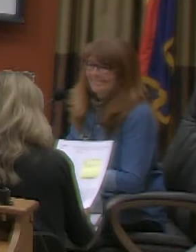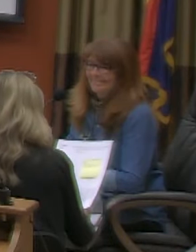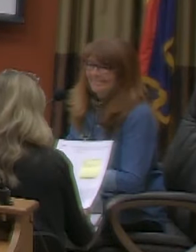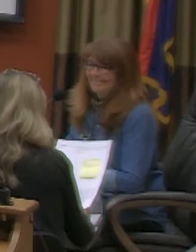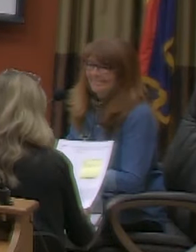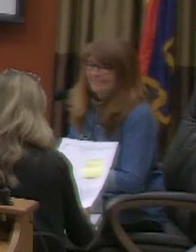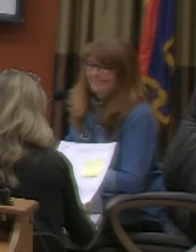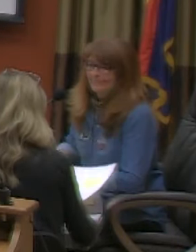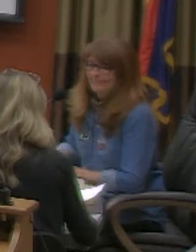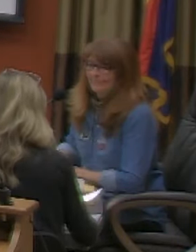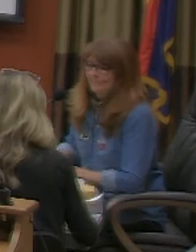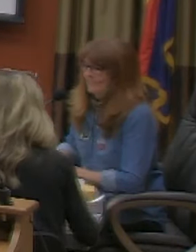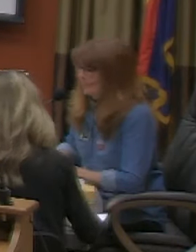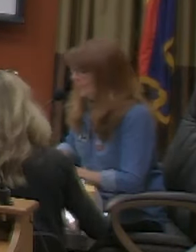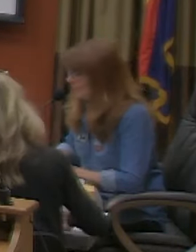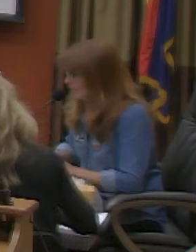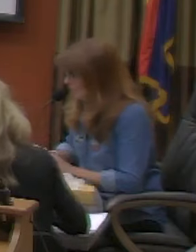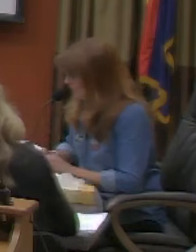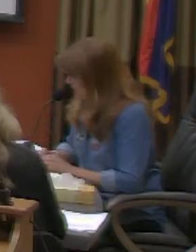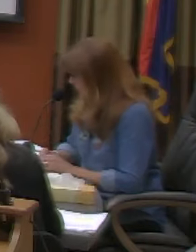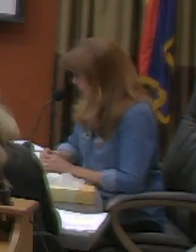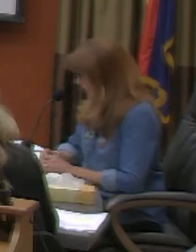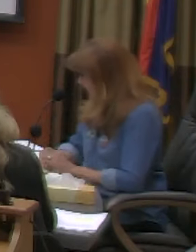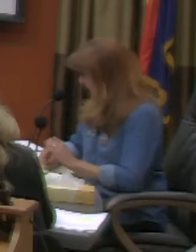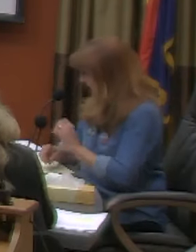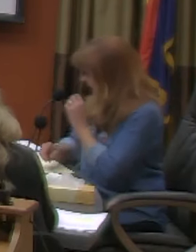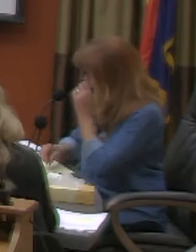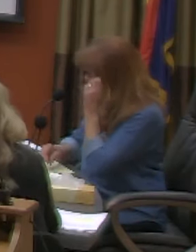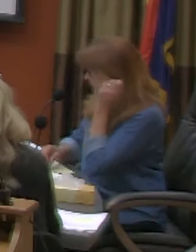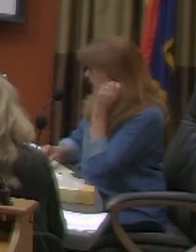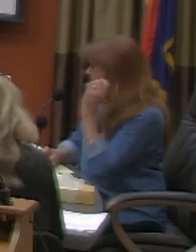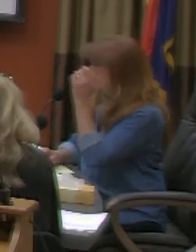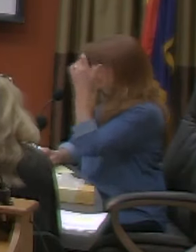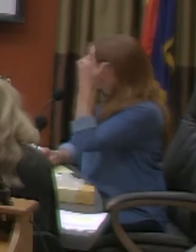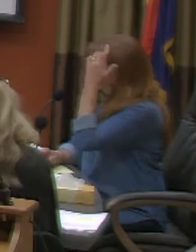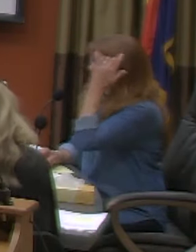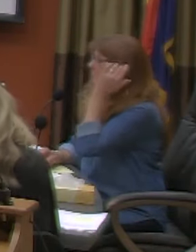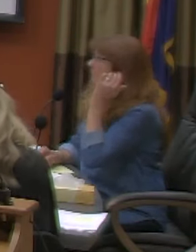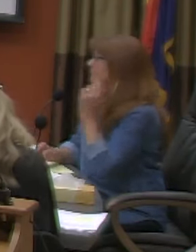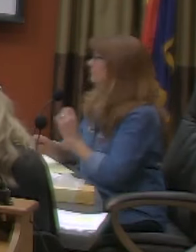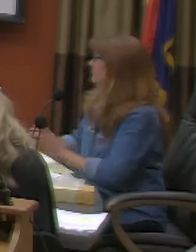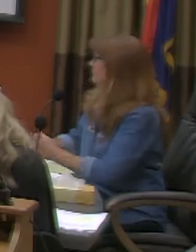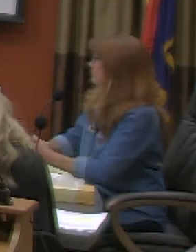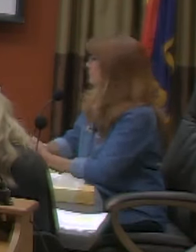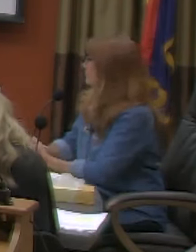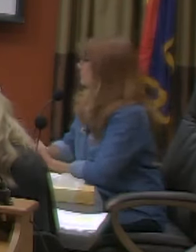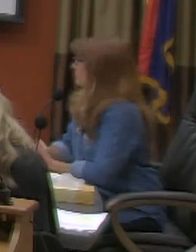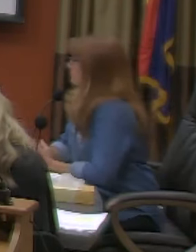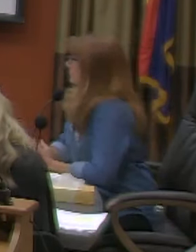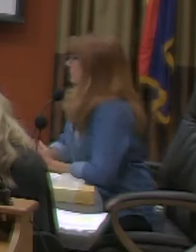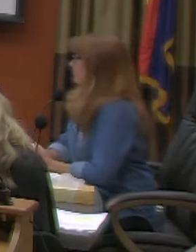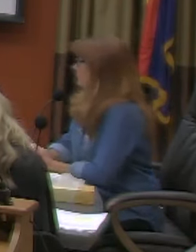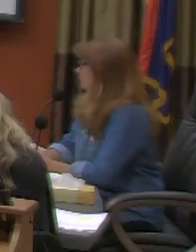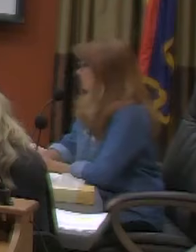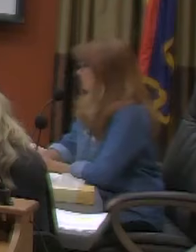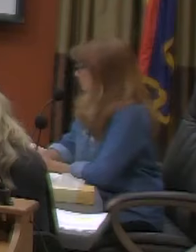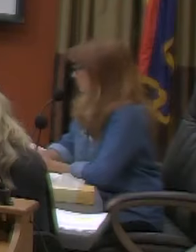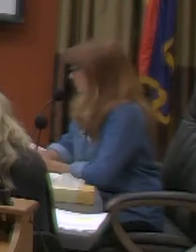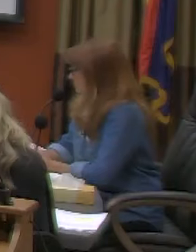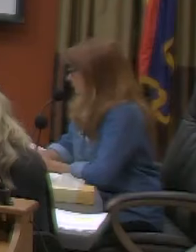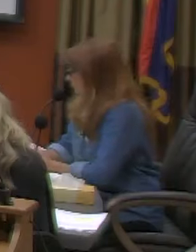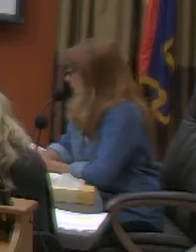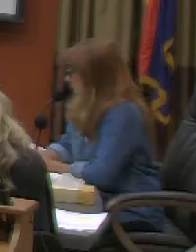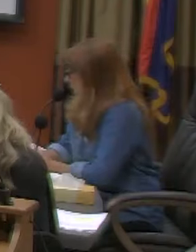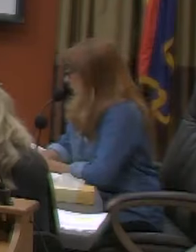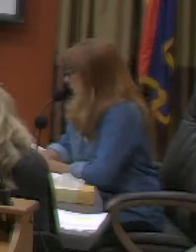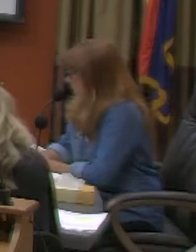could drive a truck through them. Thank you. Clyde, is there any clarity you can bring to anything you heard in the comments that you'd like to comment